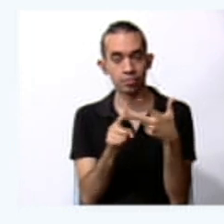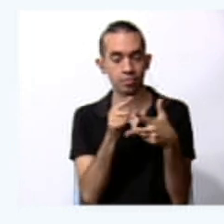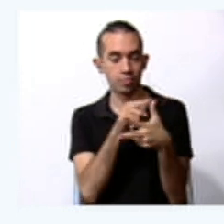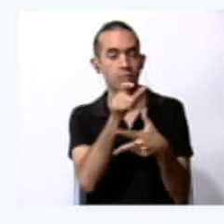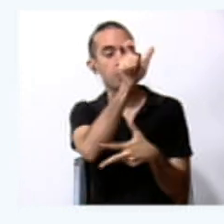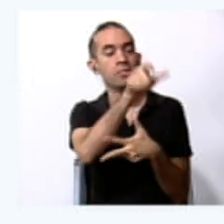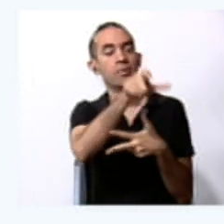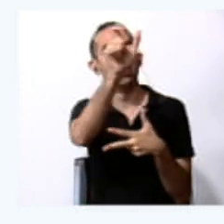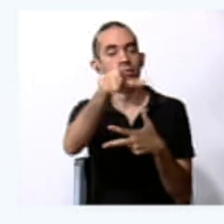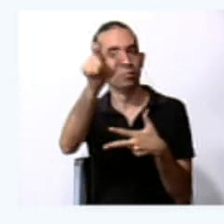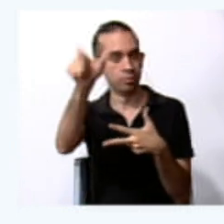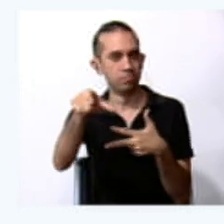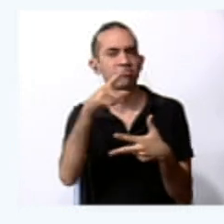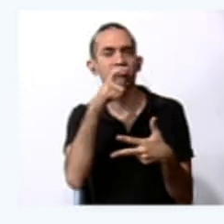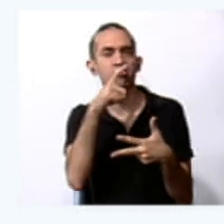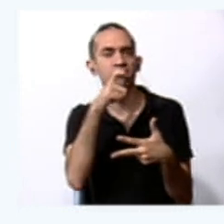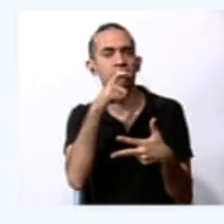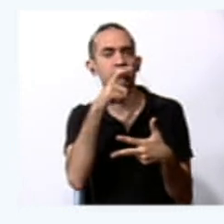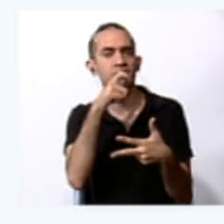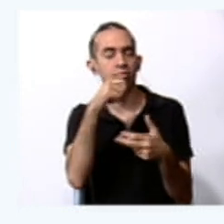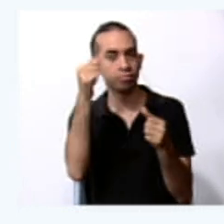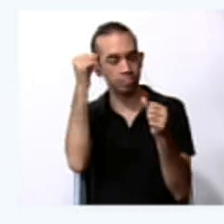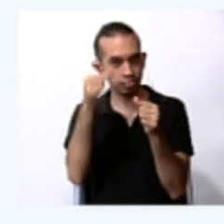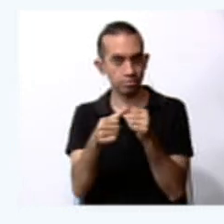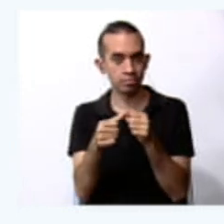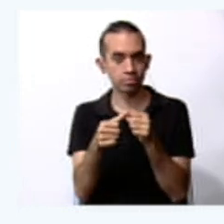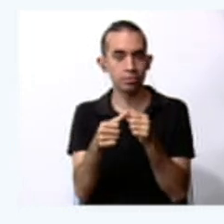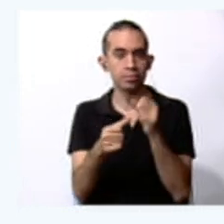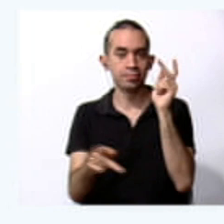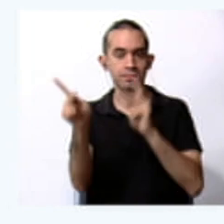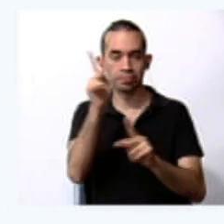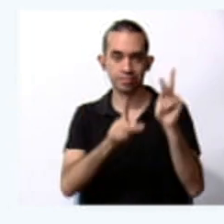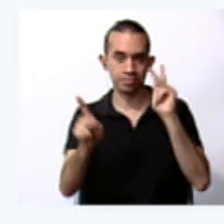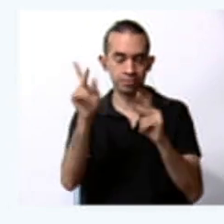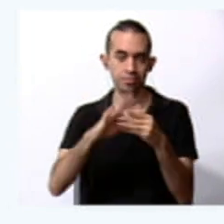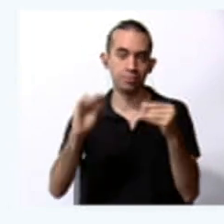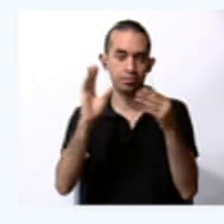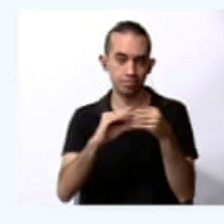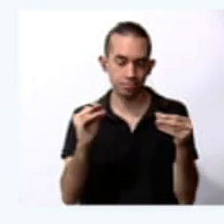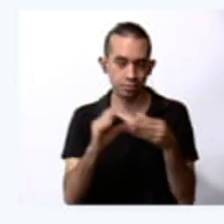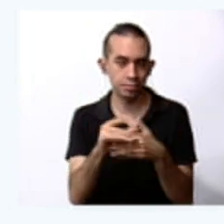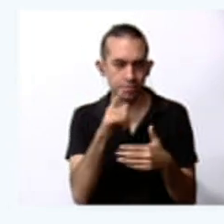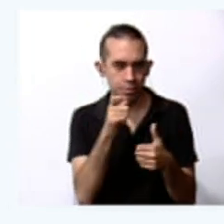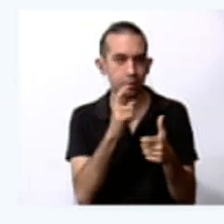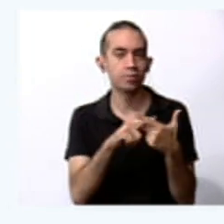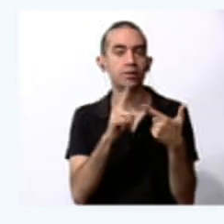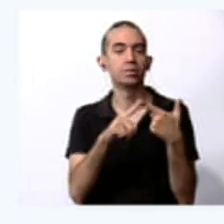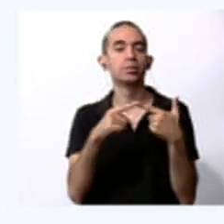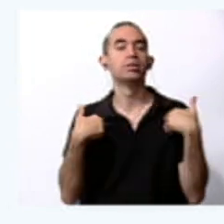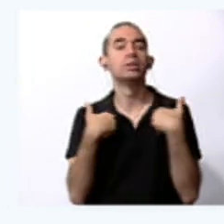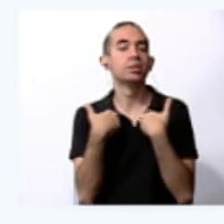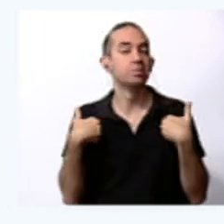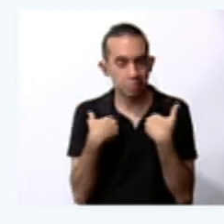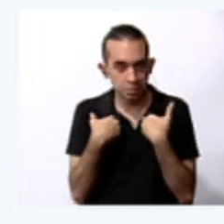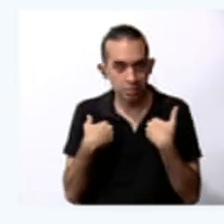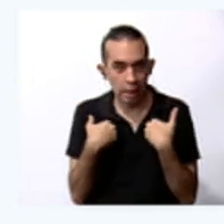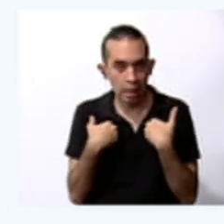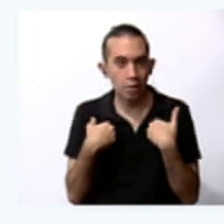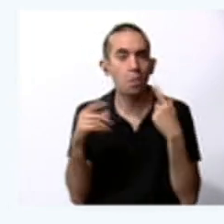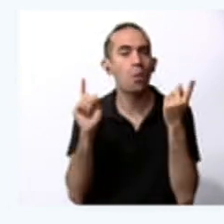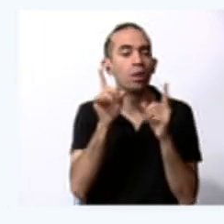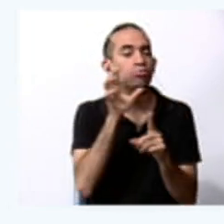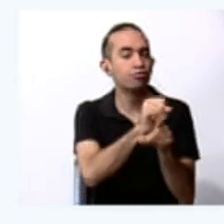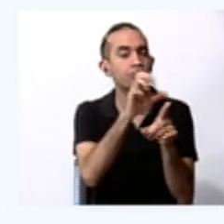characters. Who are the characters? Remember, people in the story. What farm animals do you see in the